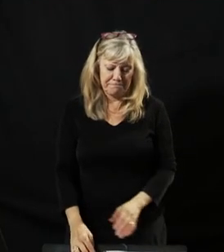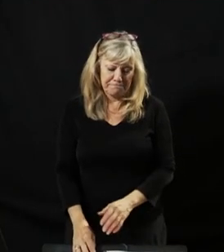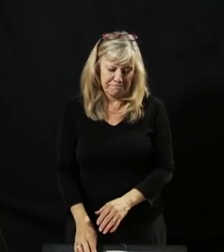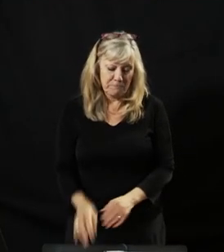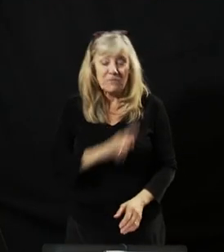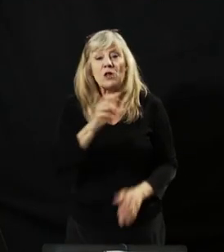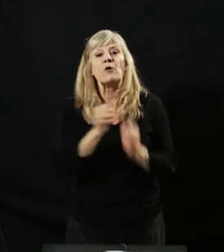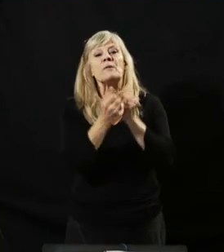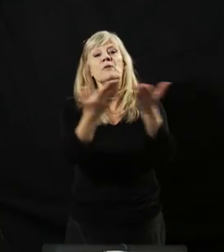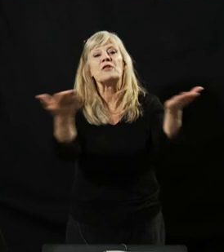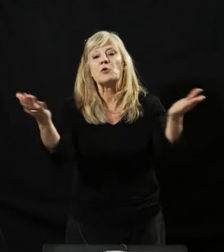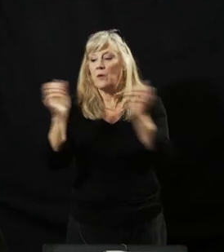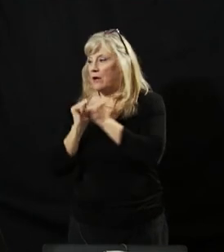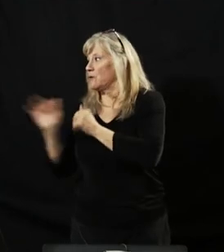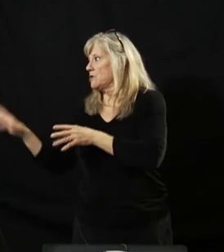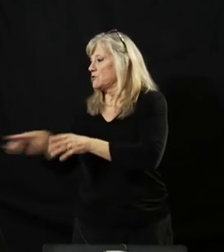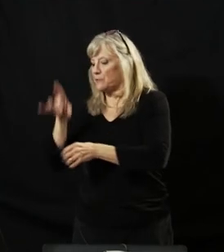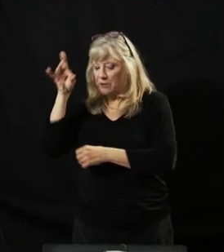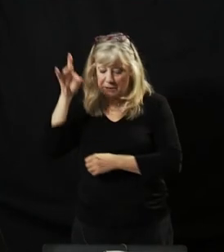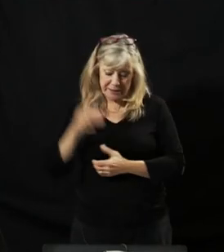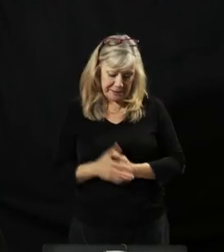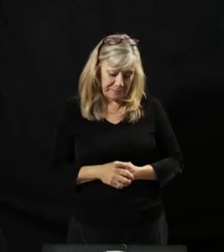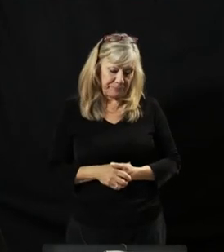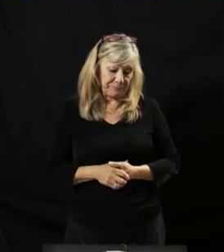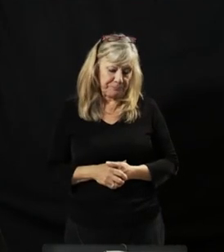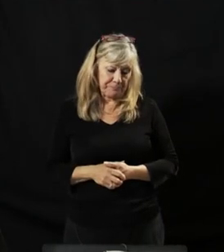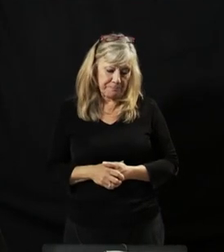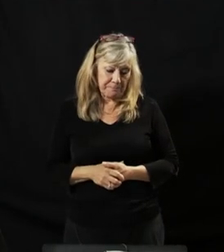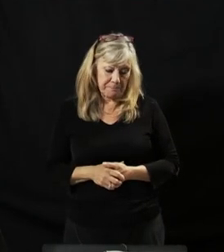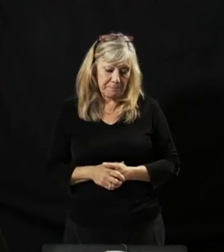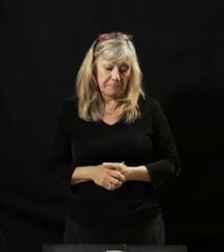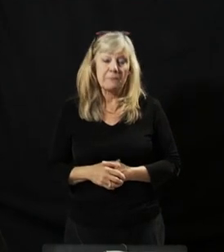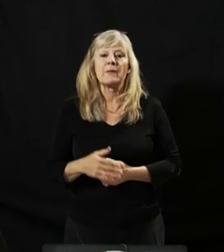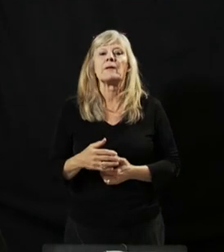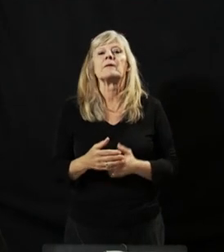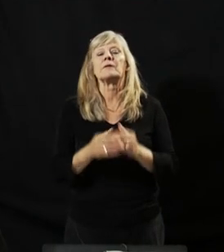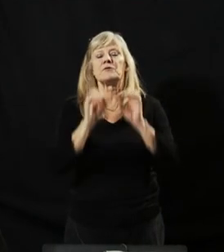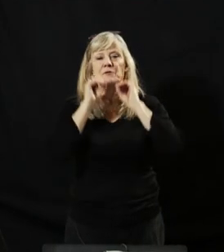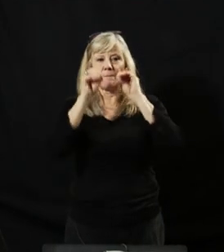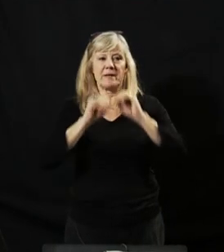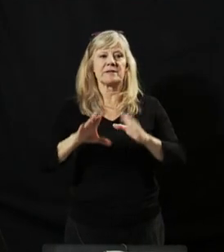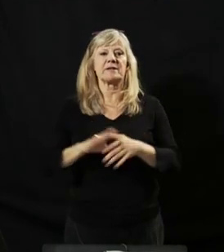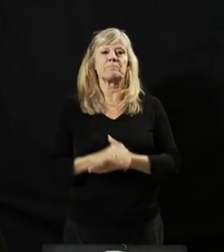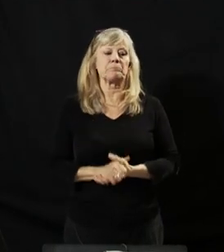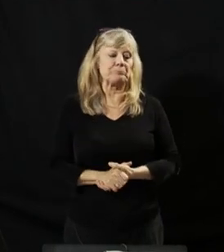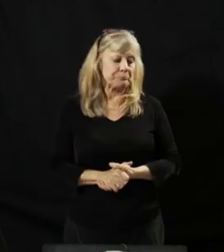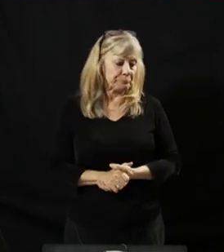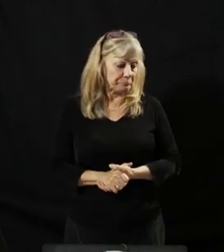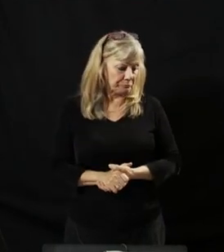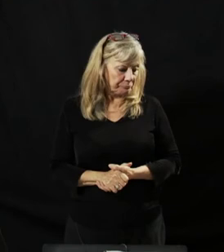The Lord be with you. And be with your spirit. Bow down for the blessing.